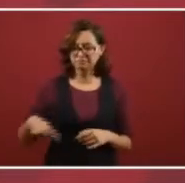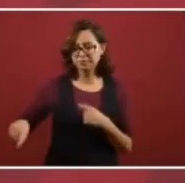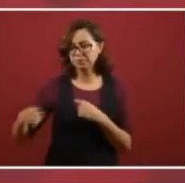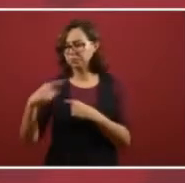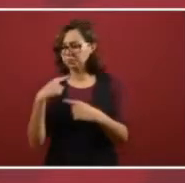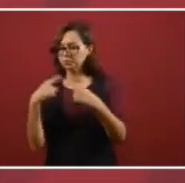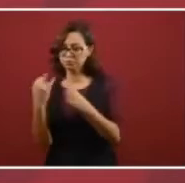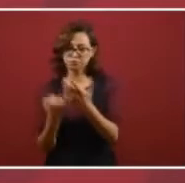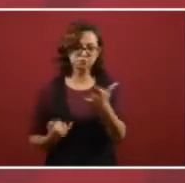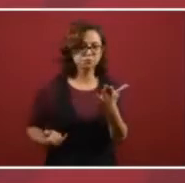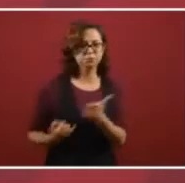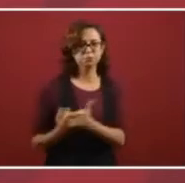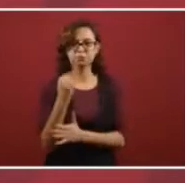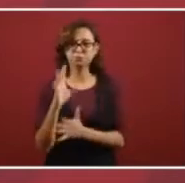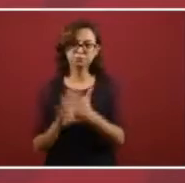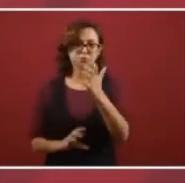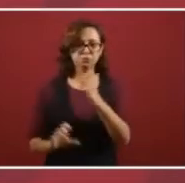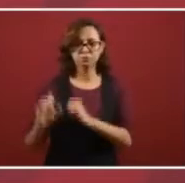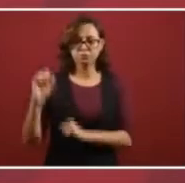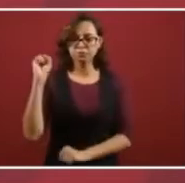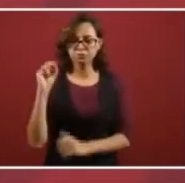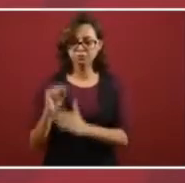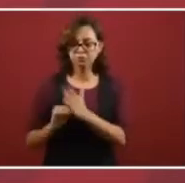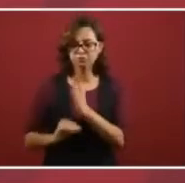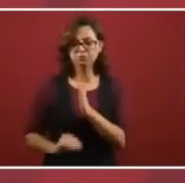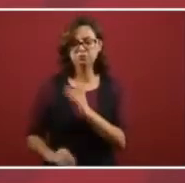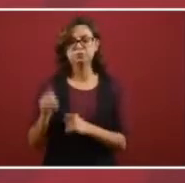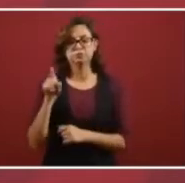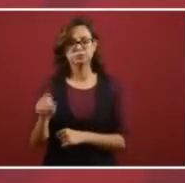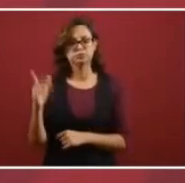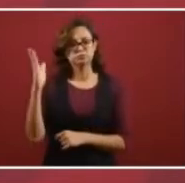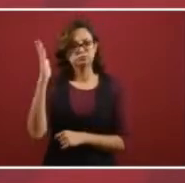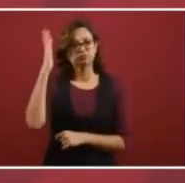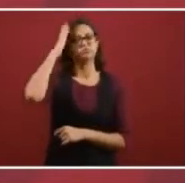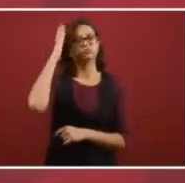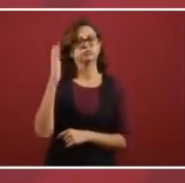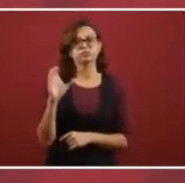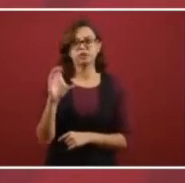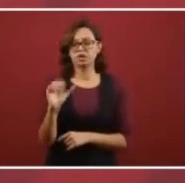the constitutional movement that was raised by Carranza,